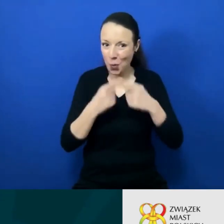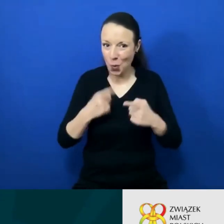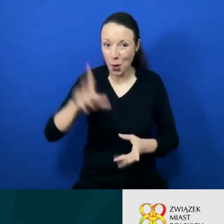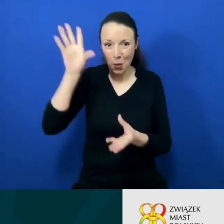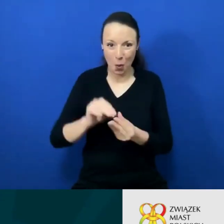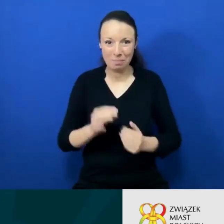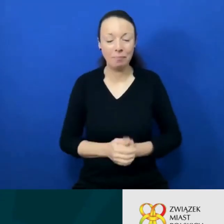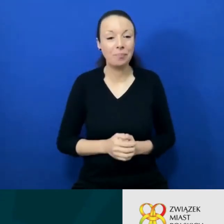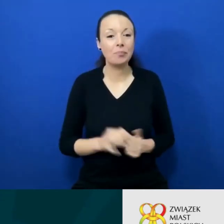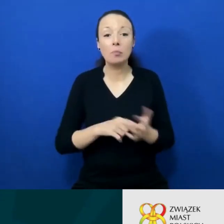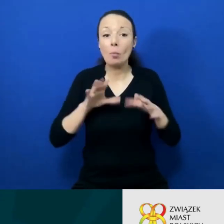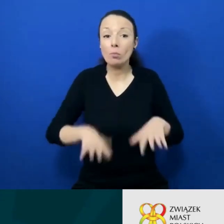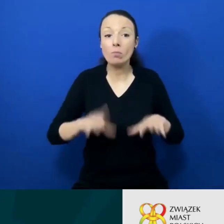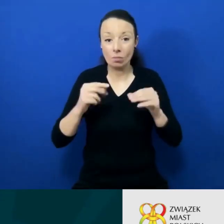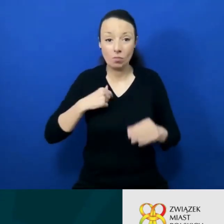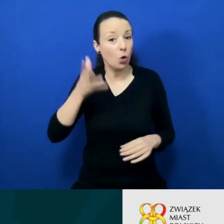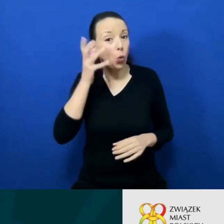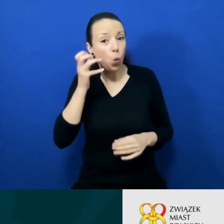pleasure to listen to.